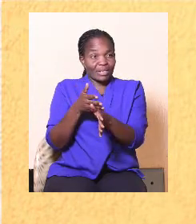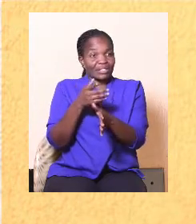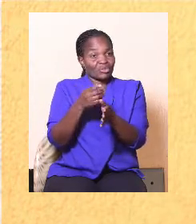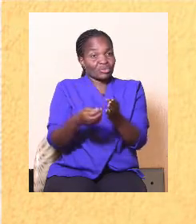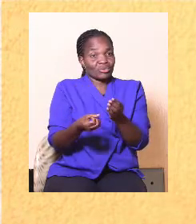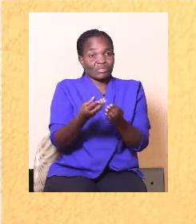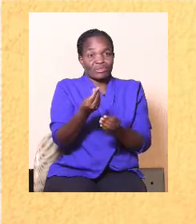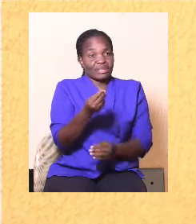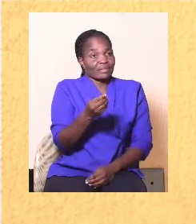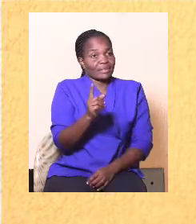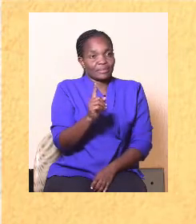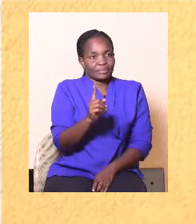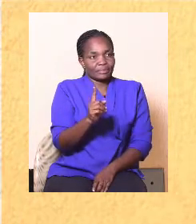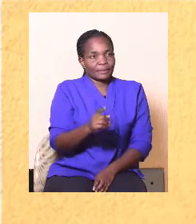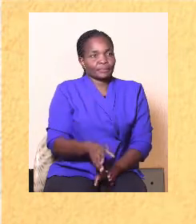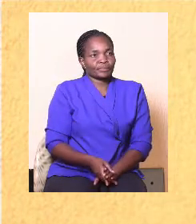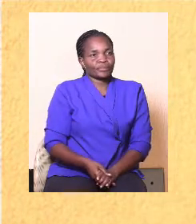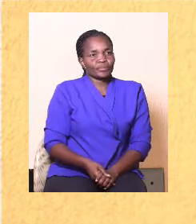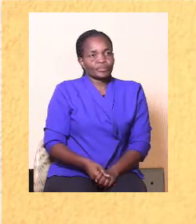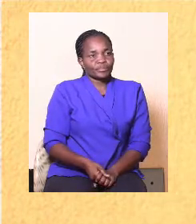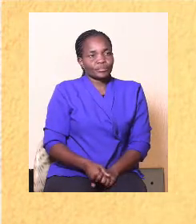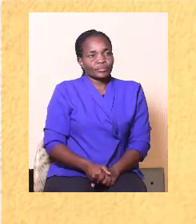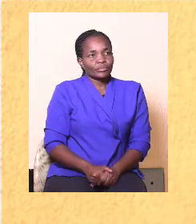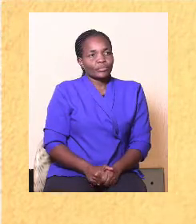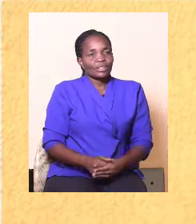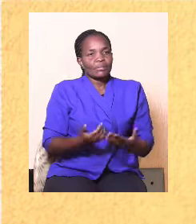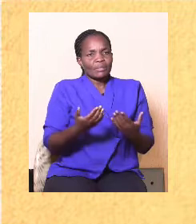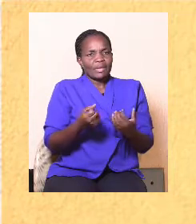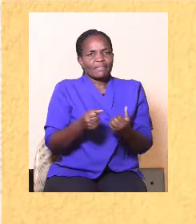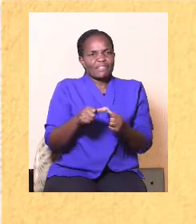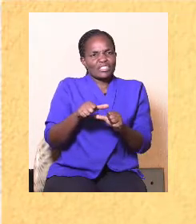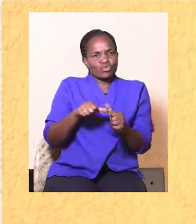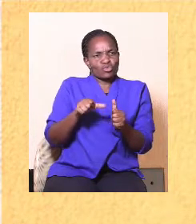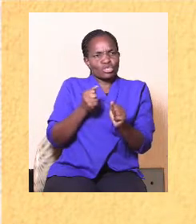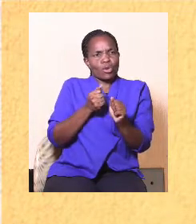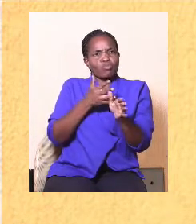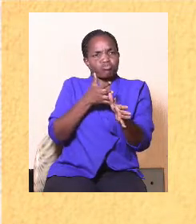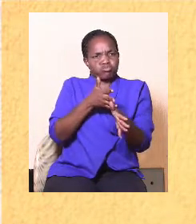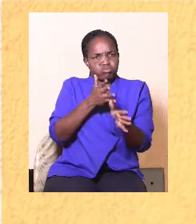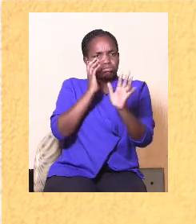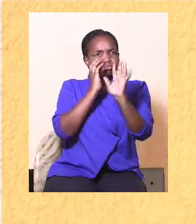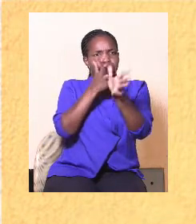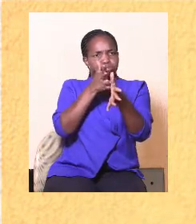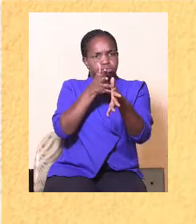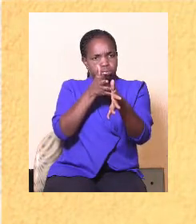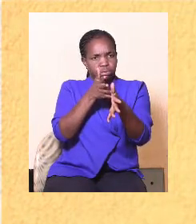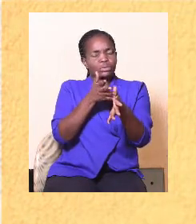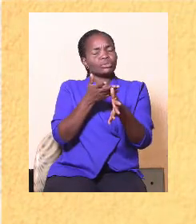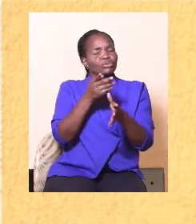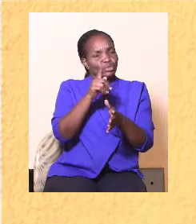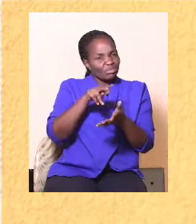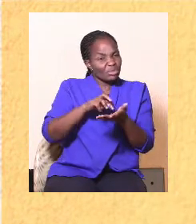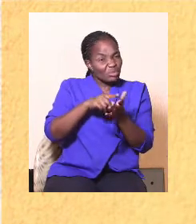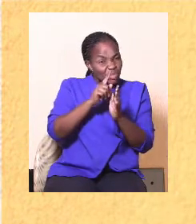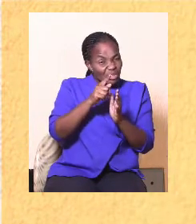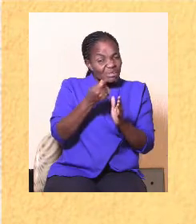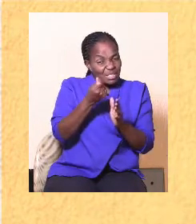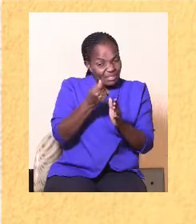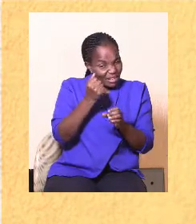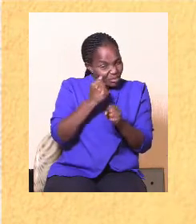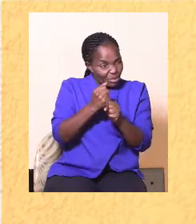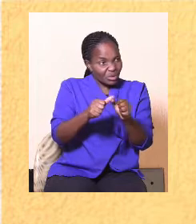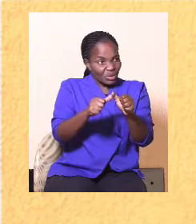there. If you receive any social grant from government, it means you have some source of income. So that income will not